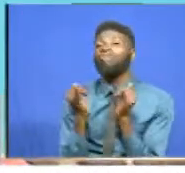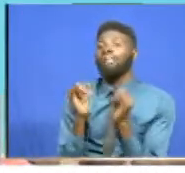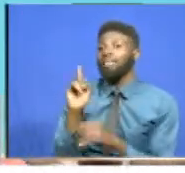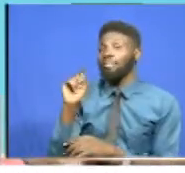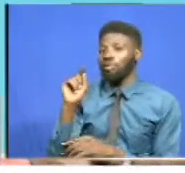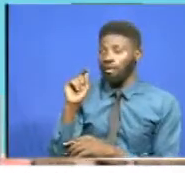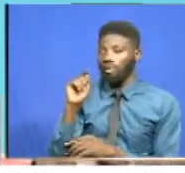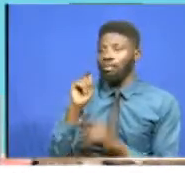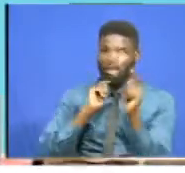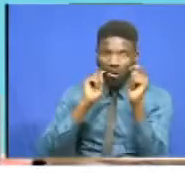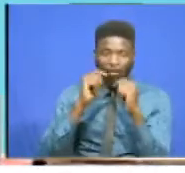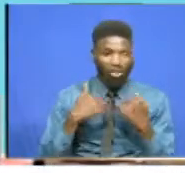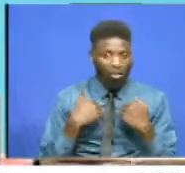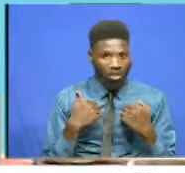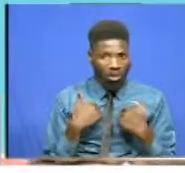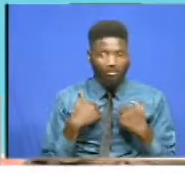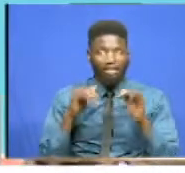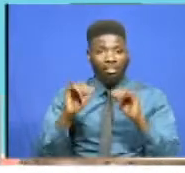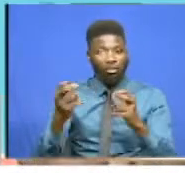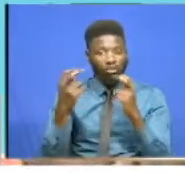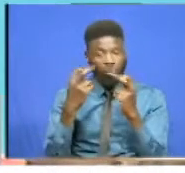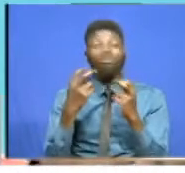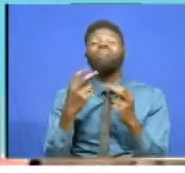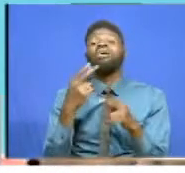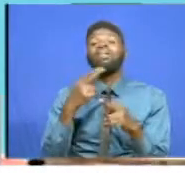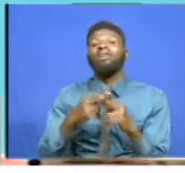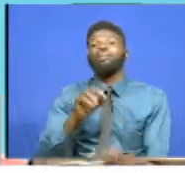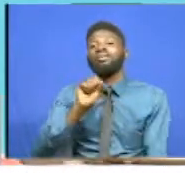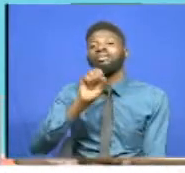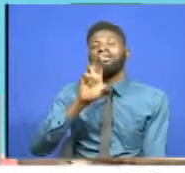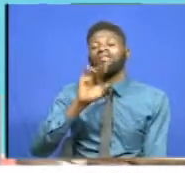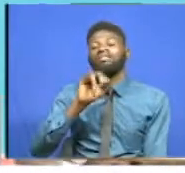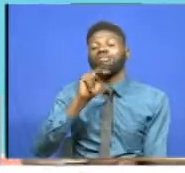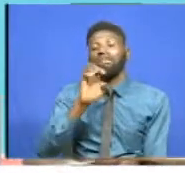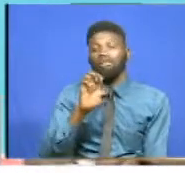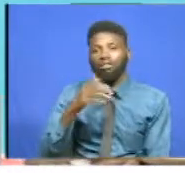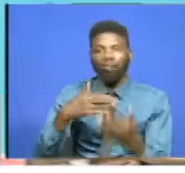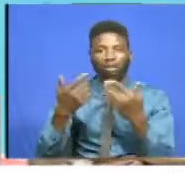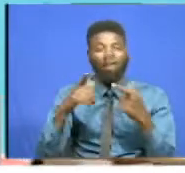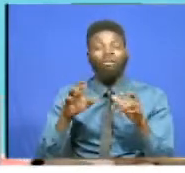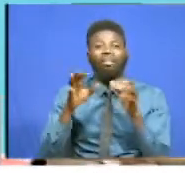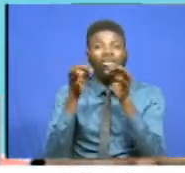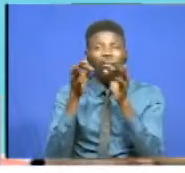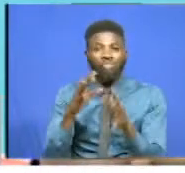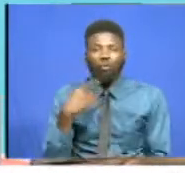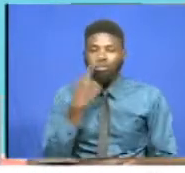Tamrini. Do stay for that. My name is Serfine Achieng, Ouma, and our sign language interpreter